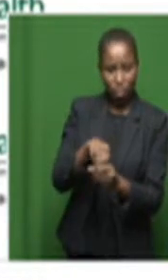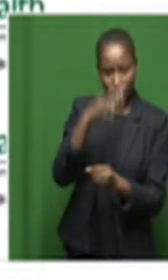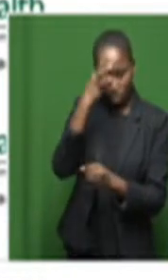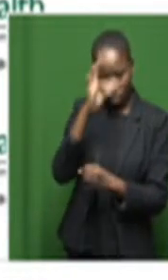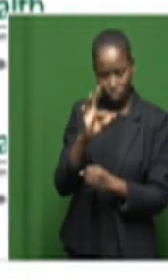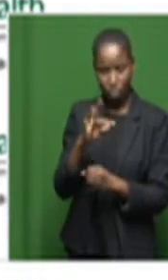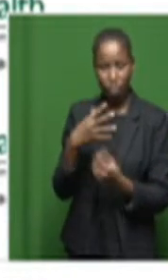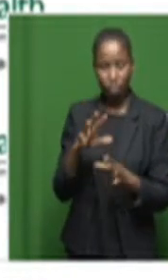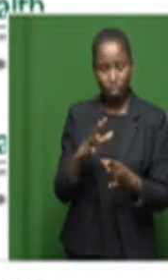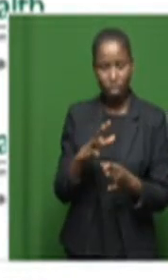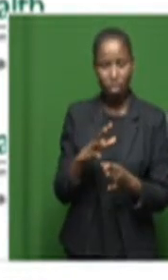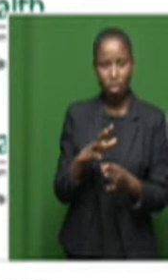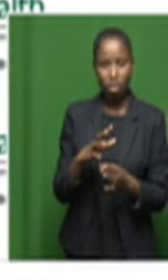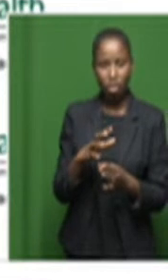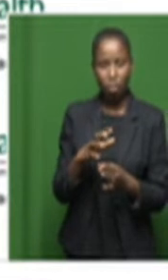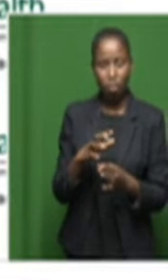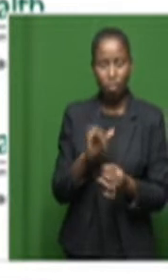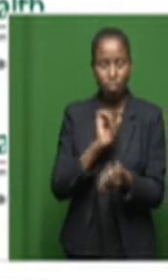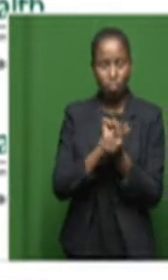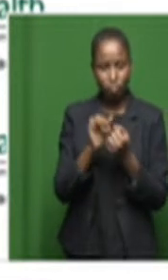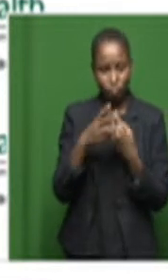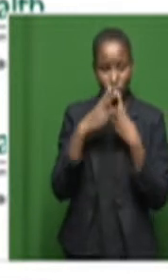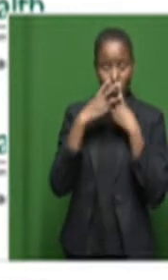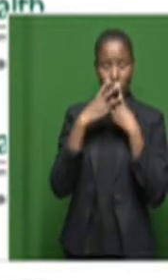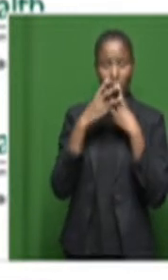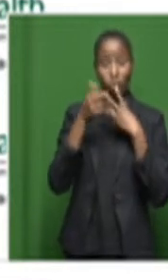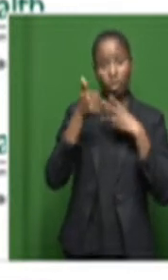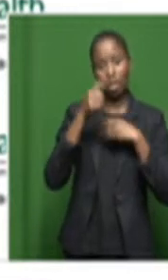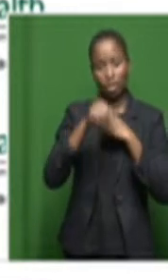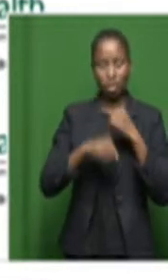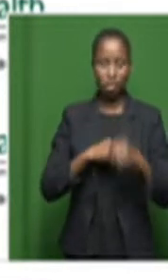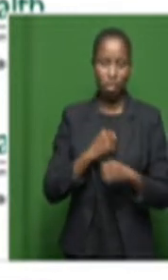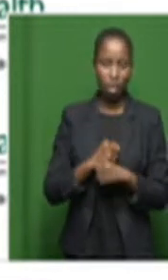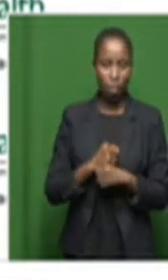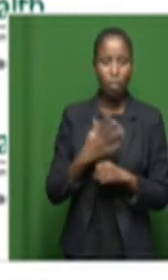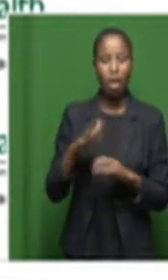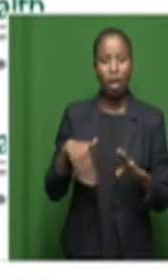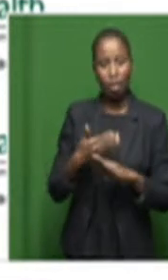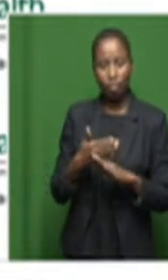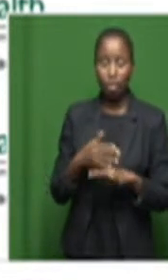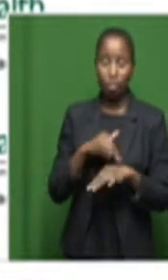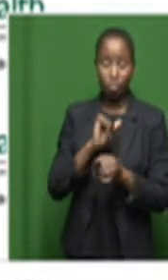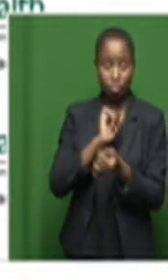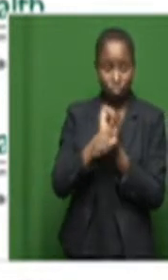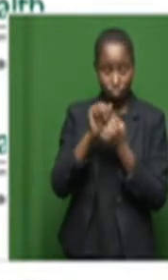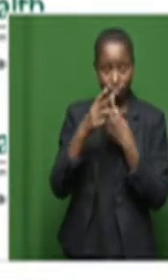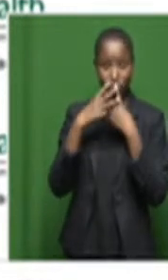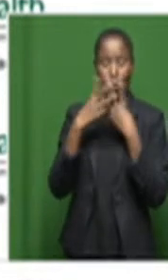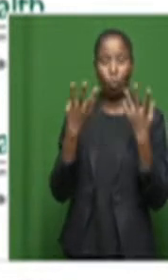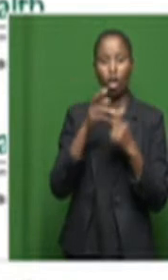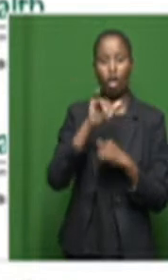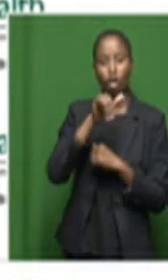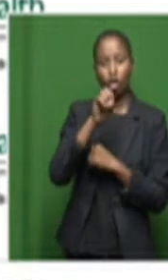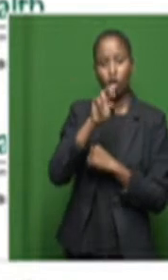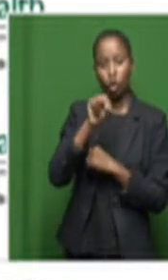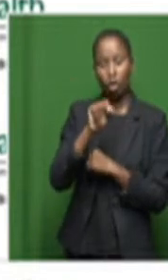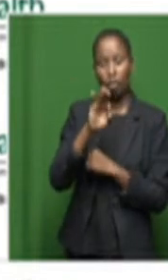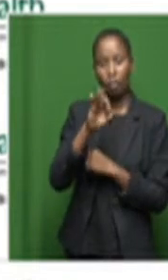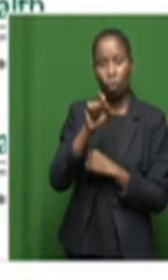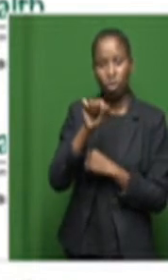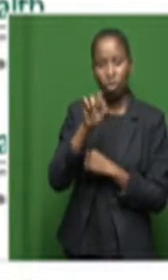than 6 years in Robben Island after spending a lot of time in jail in the John Foster Square in